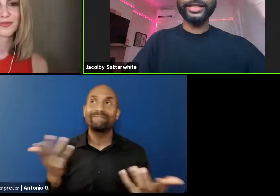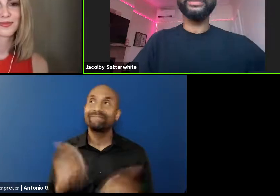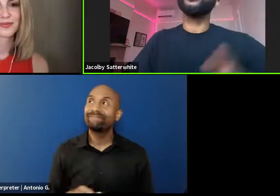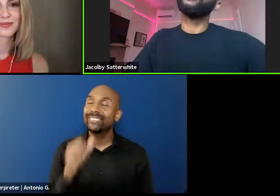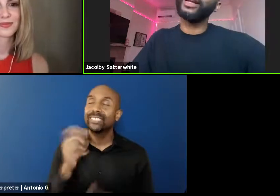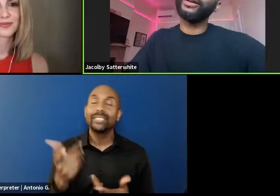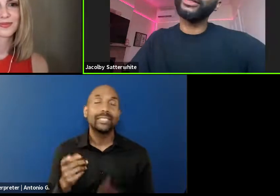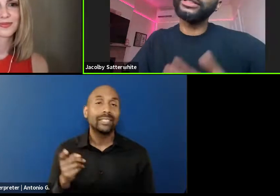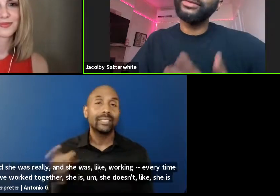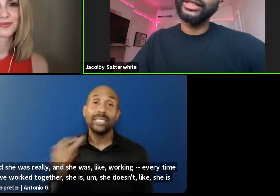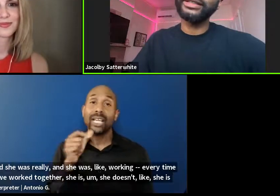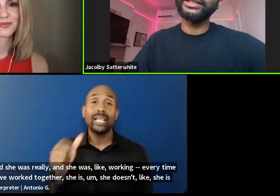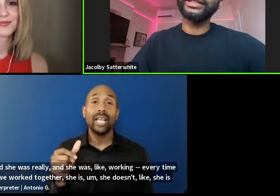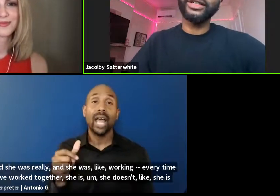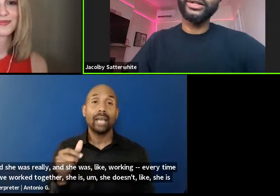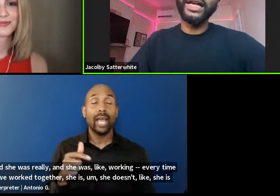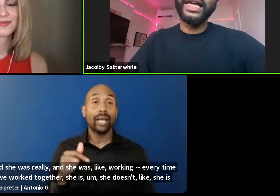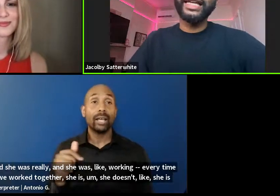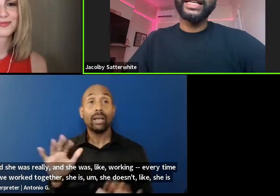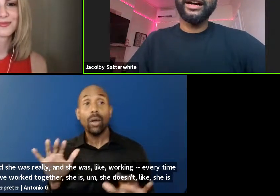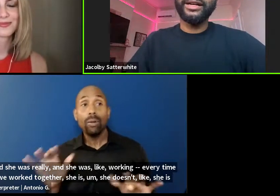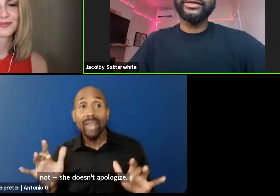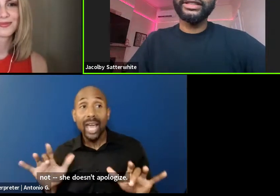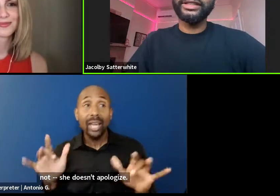she doesn't tiptoe around what she wants. And so